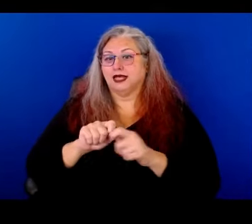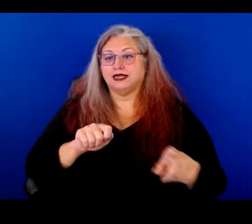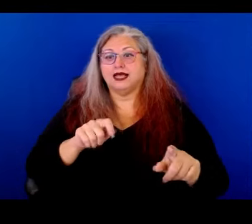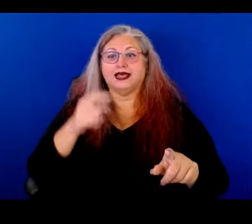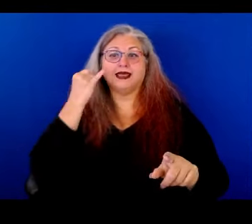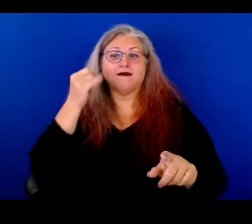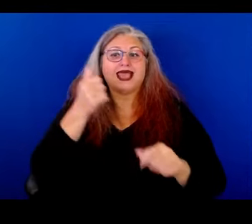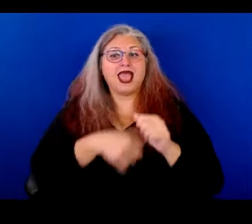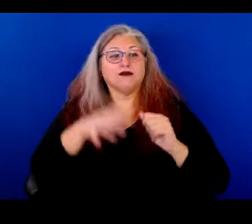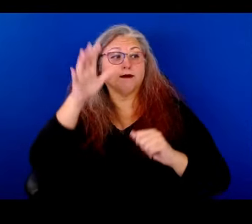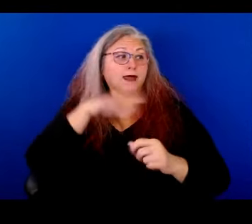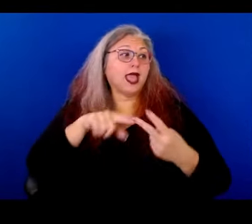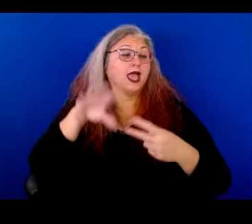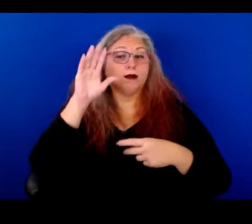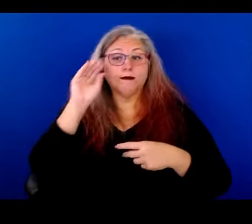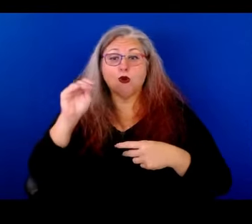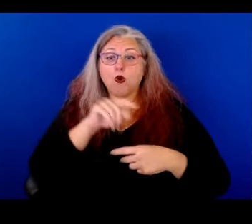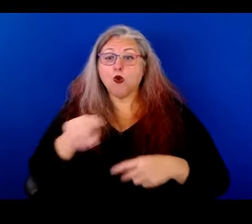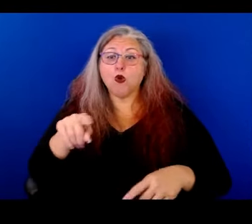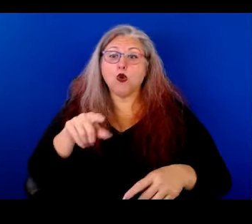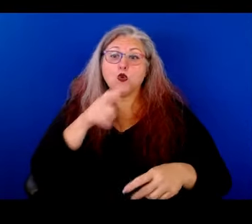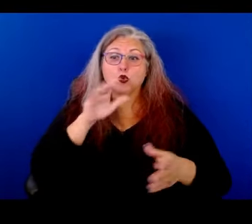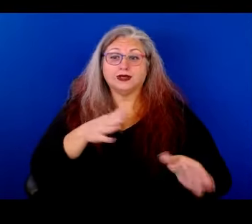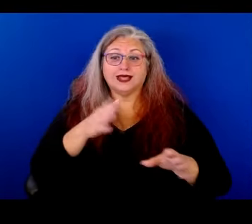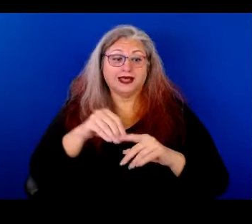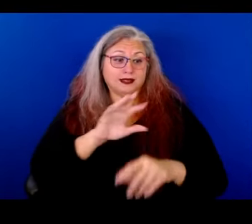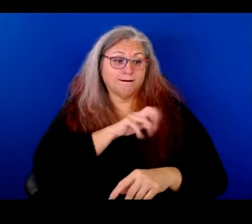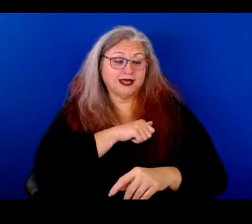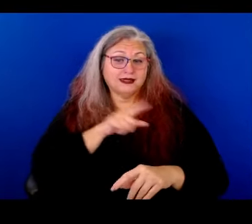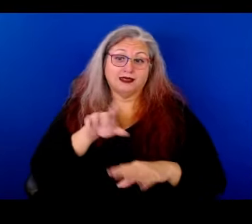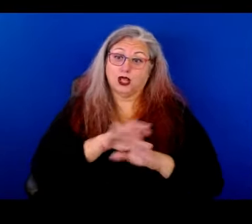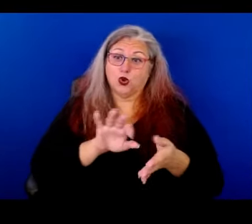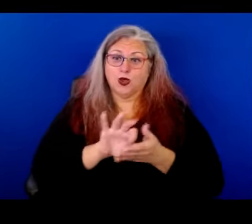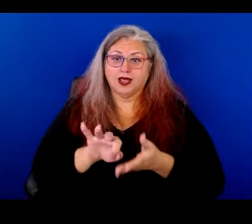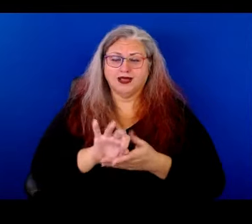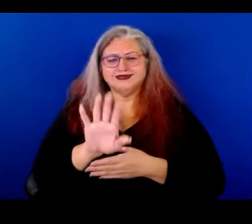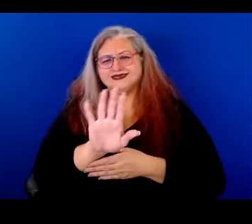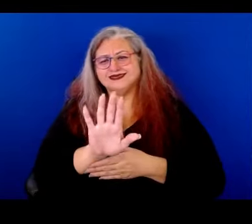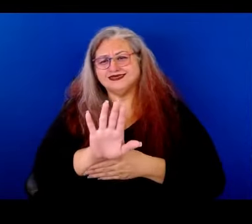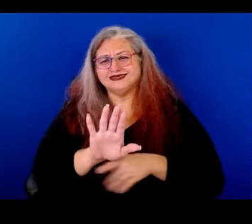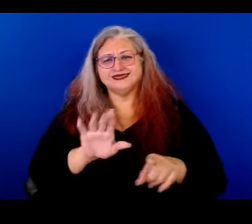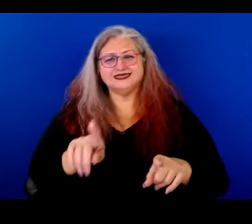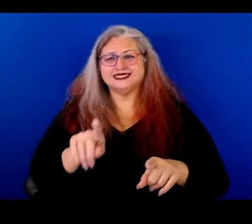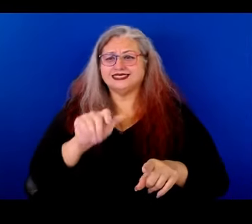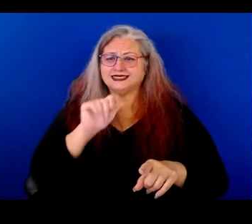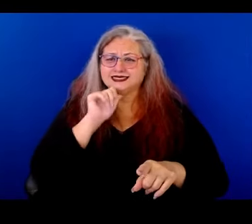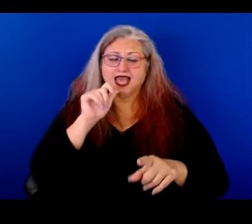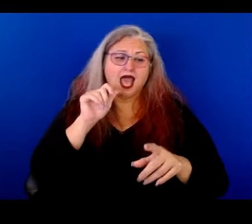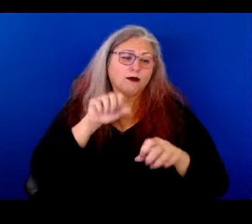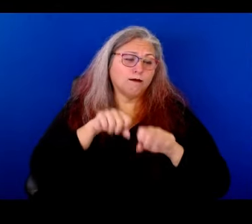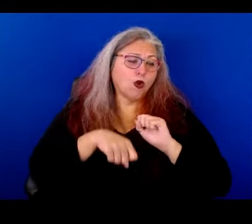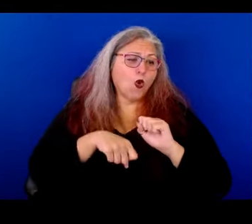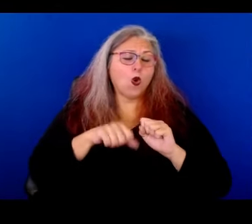Exactly. The idea that every man and boy that dies in Palestine is not counted, is not mourned, is